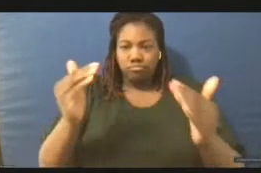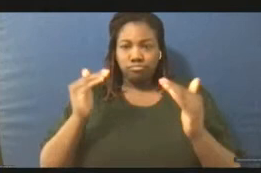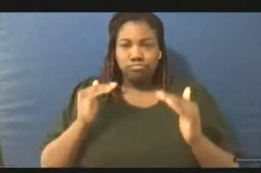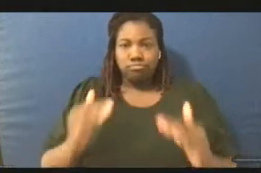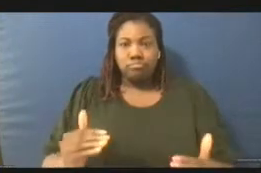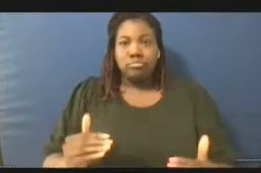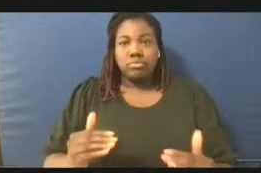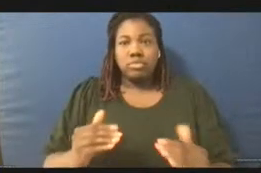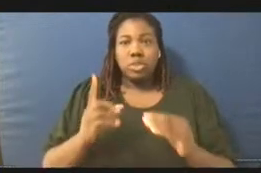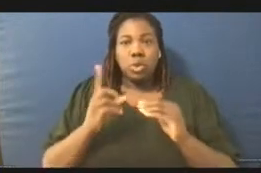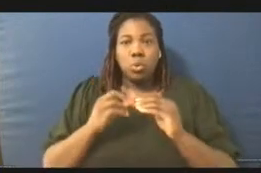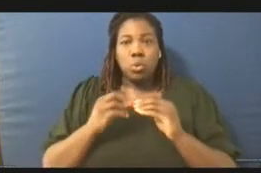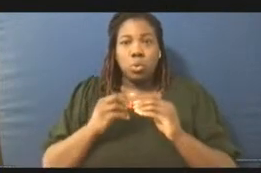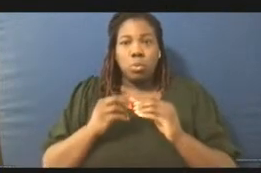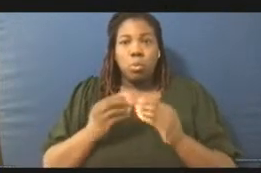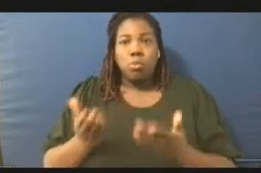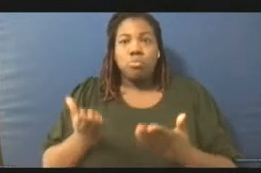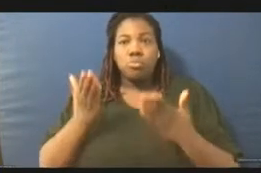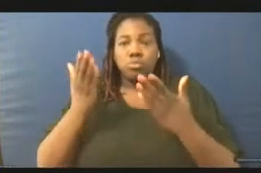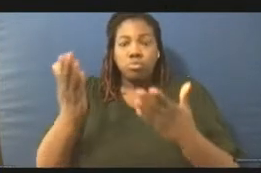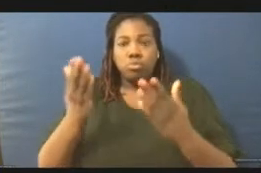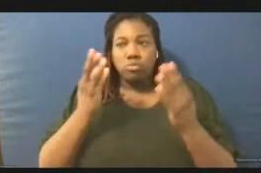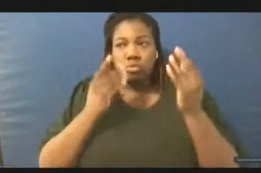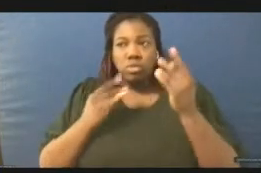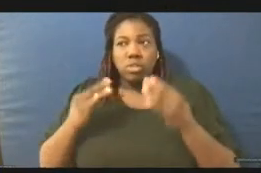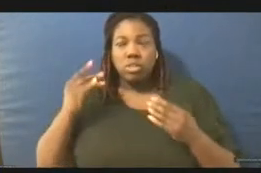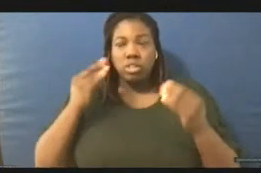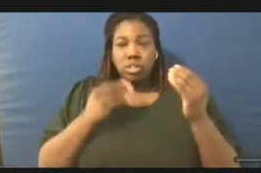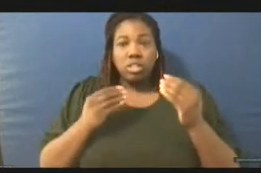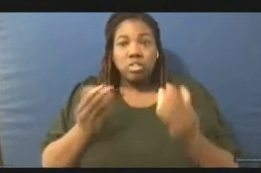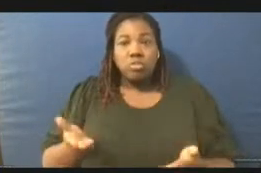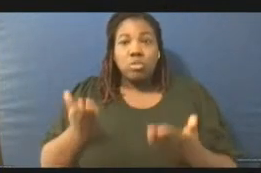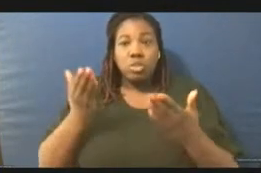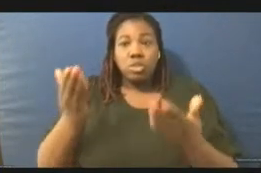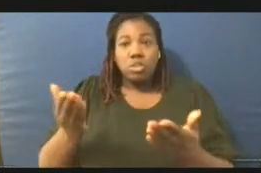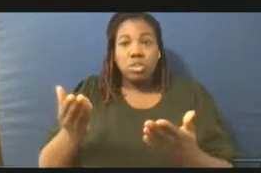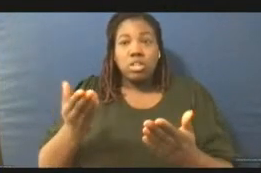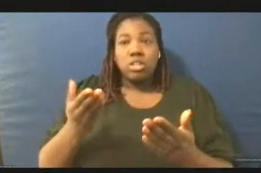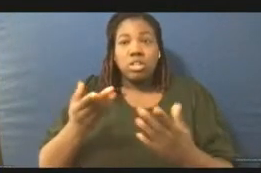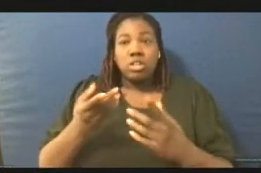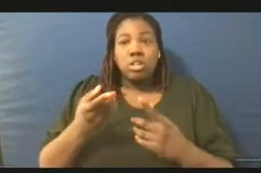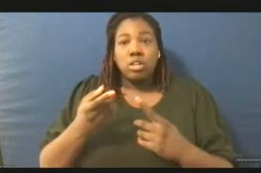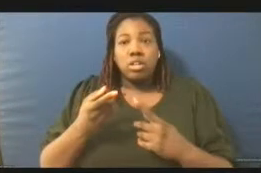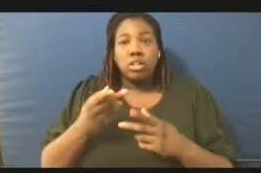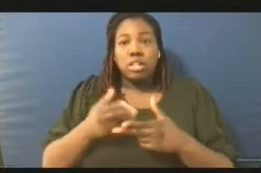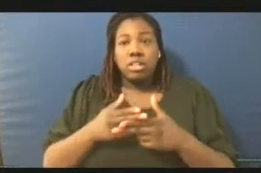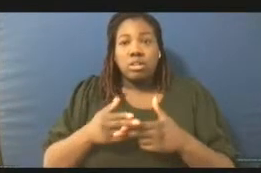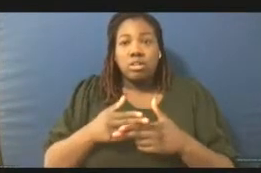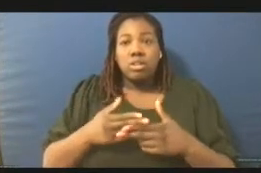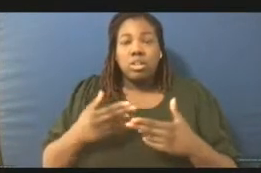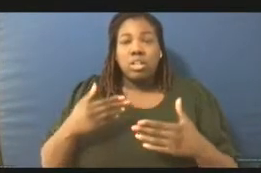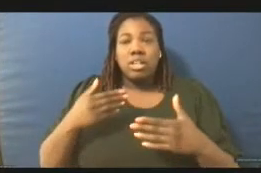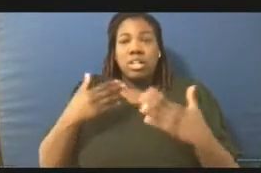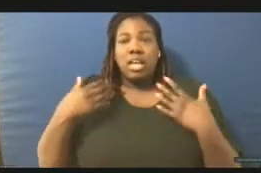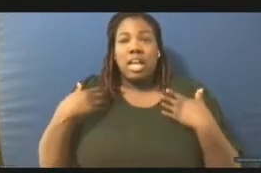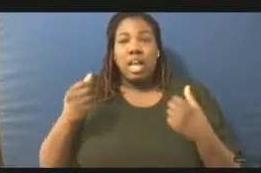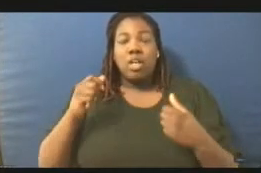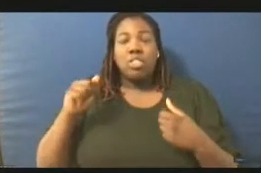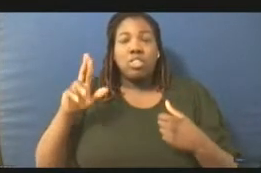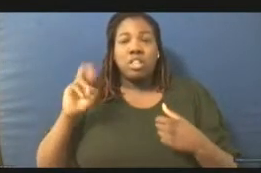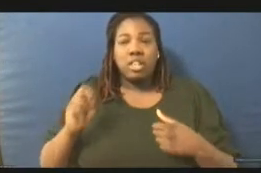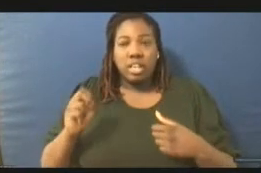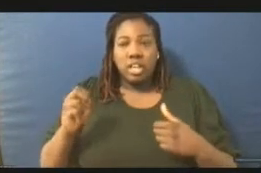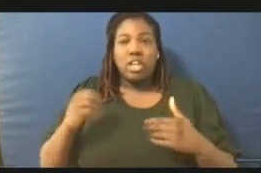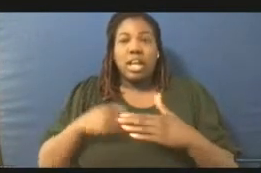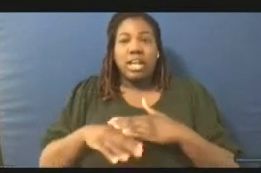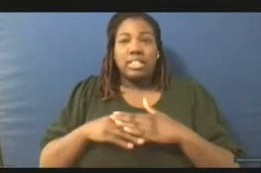one additional slate of recommendations to consider. The slate of recommendations brought forward, again, interim by Healthcare Access and Quality Subcommittee. At